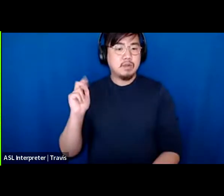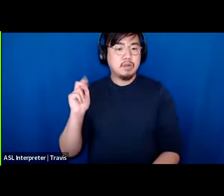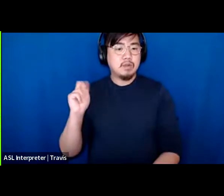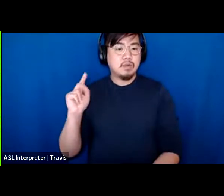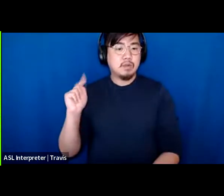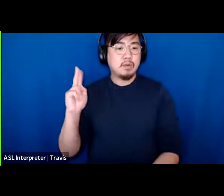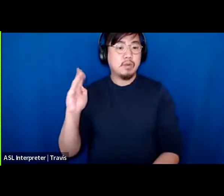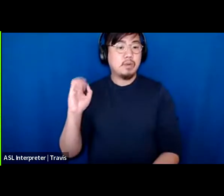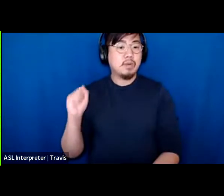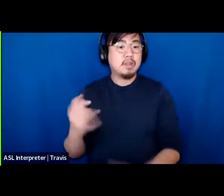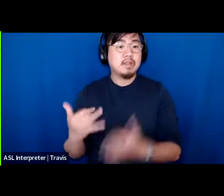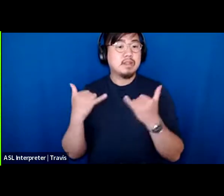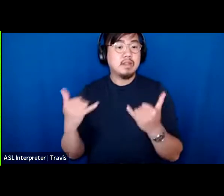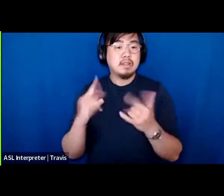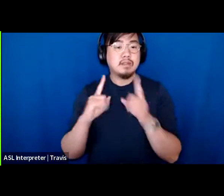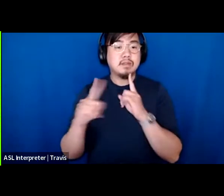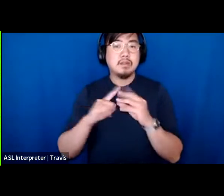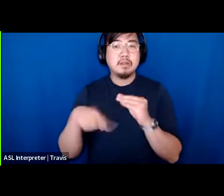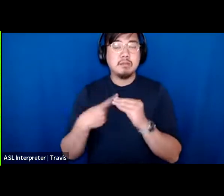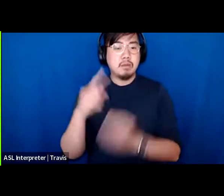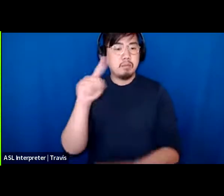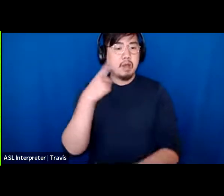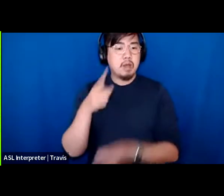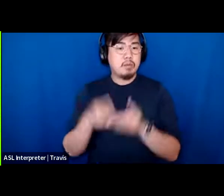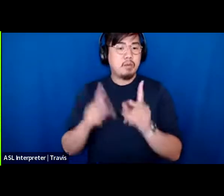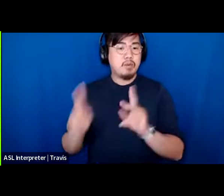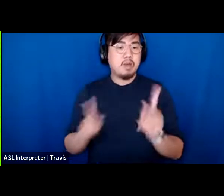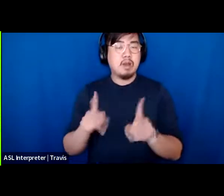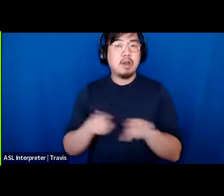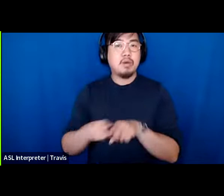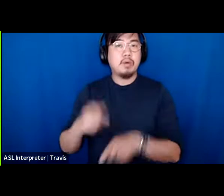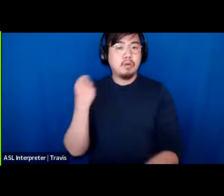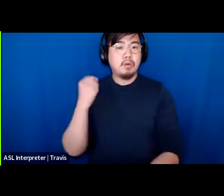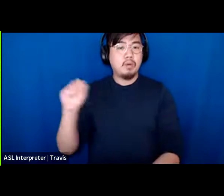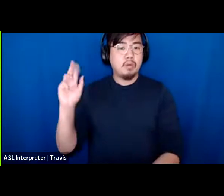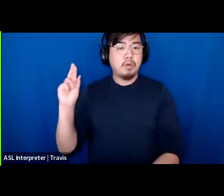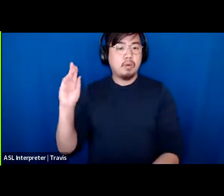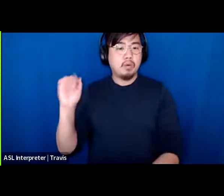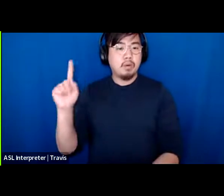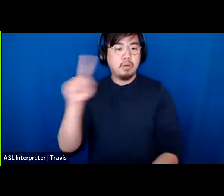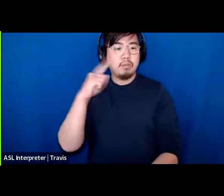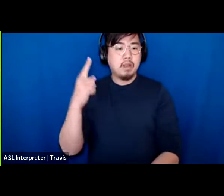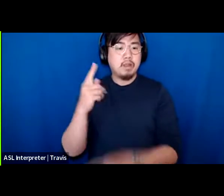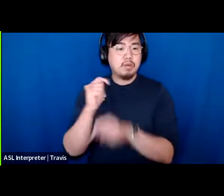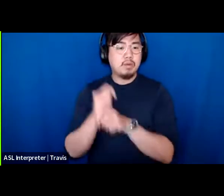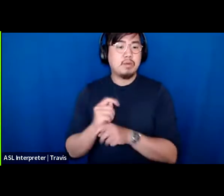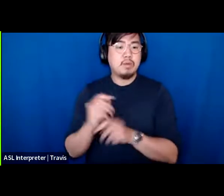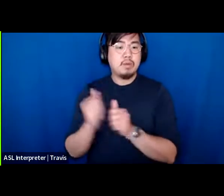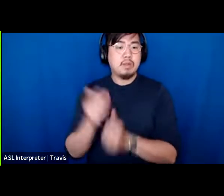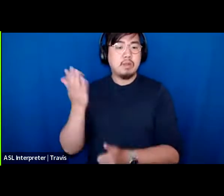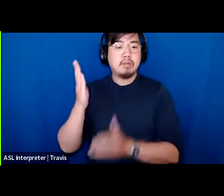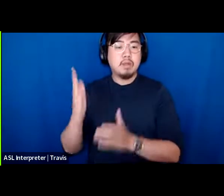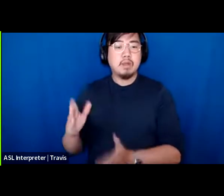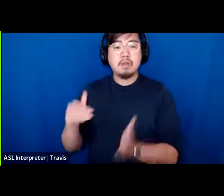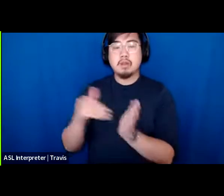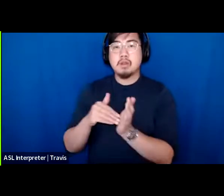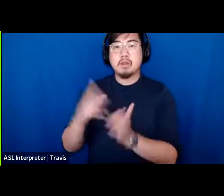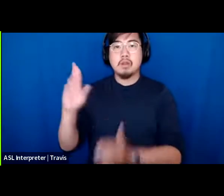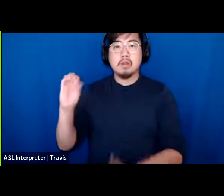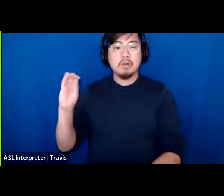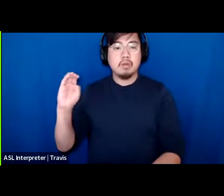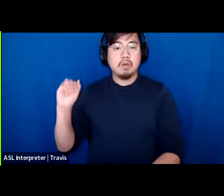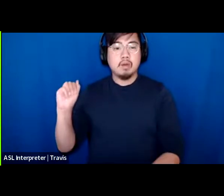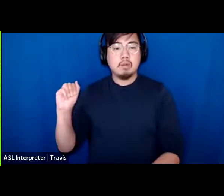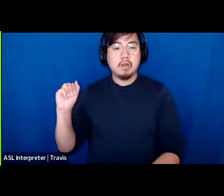Black Buddhists and the Radical Black Tradition with our speakers, Dr. Rima Vesely-Flad and Dr. Toni